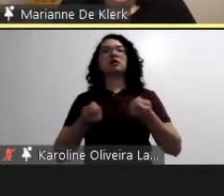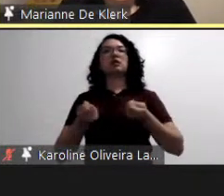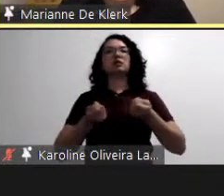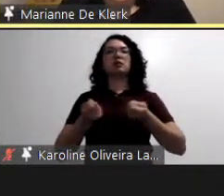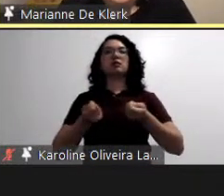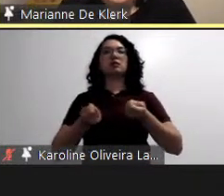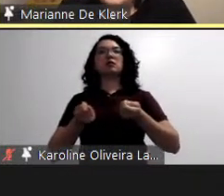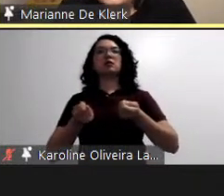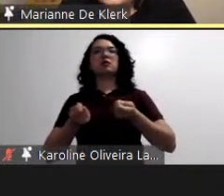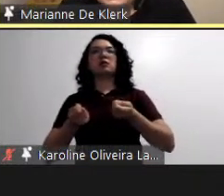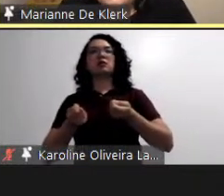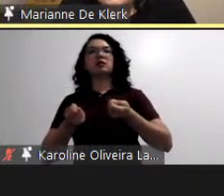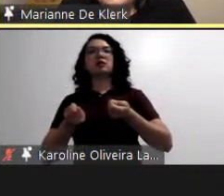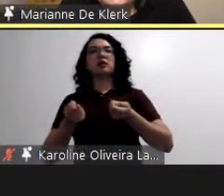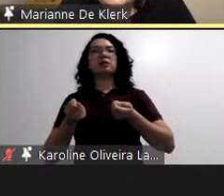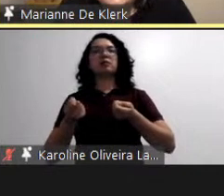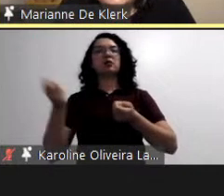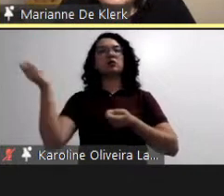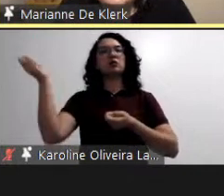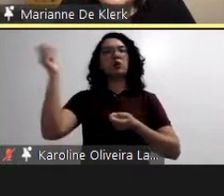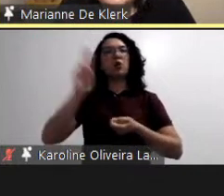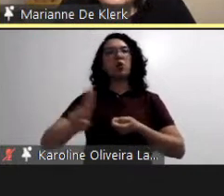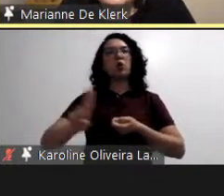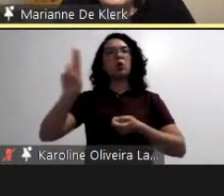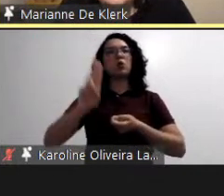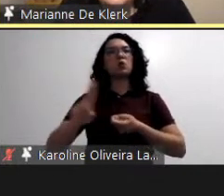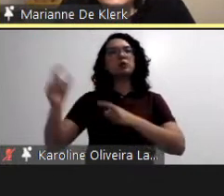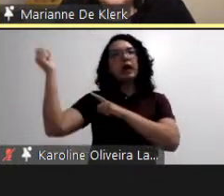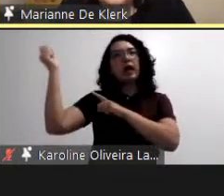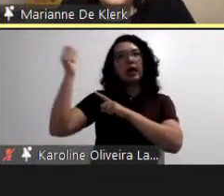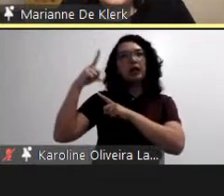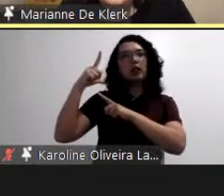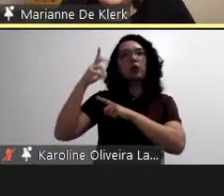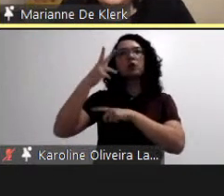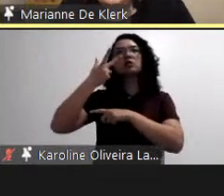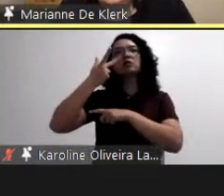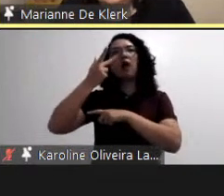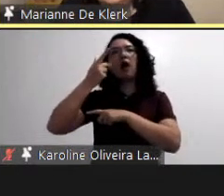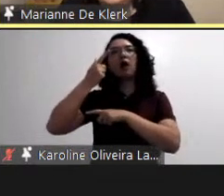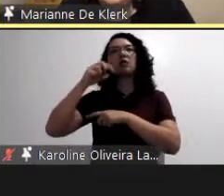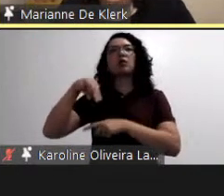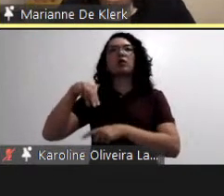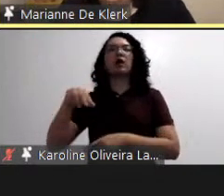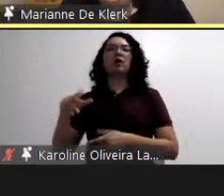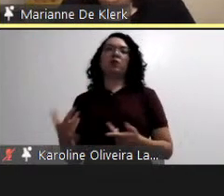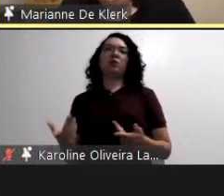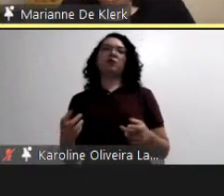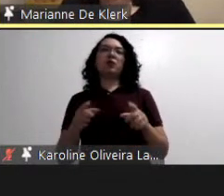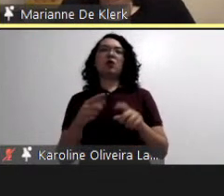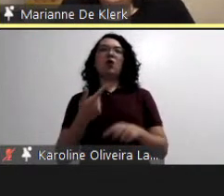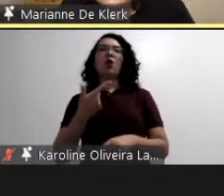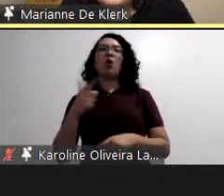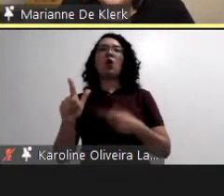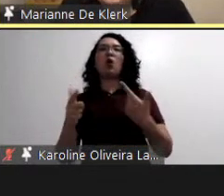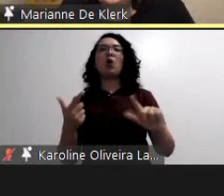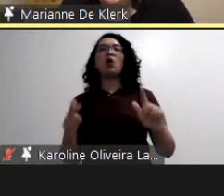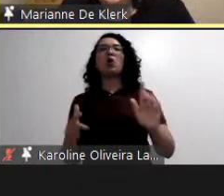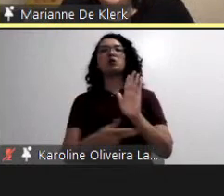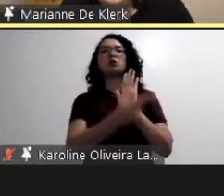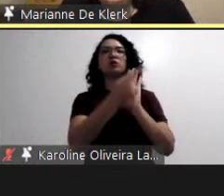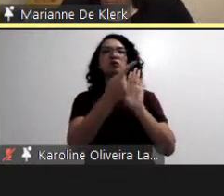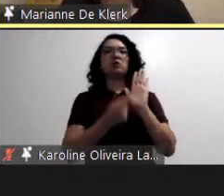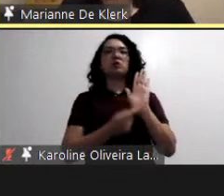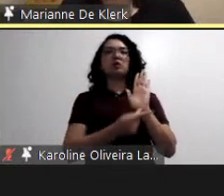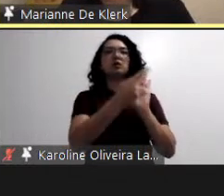And these are for me the most wonderful drawings in this set, this incredible care that he took with the interiors. And again, this is a building that was